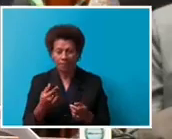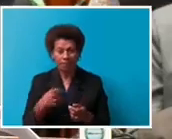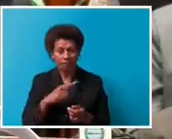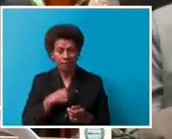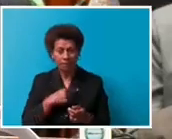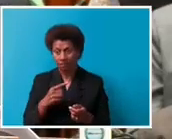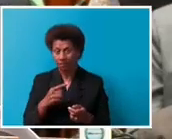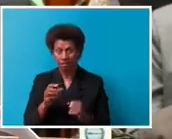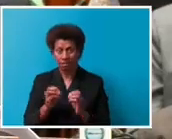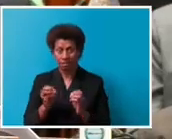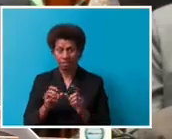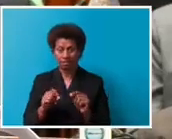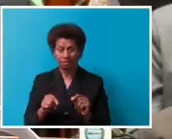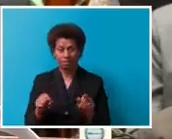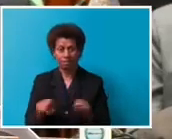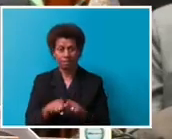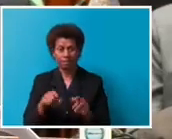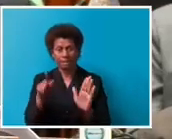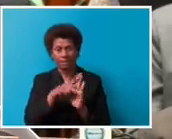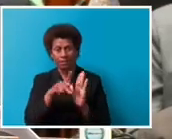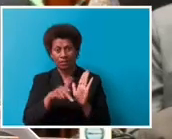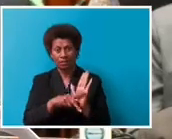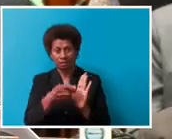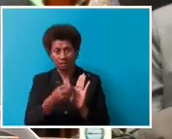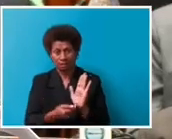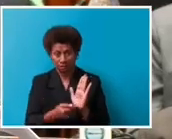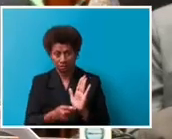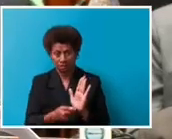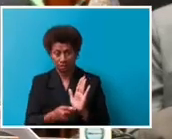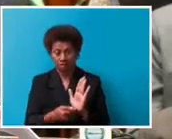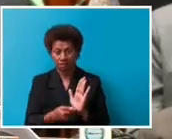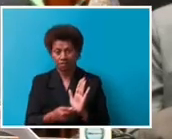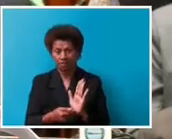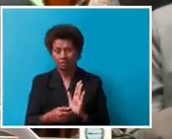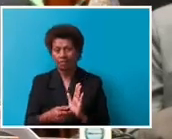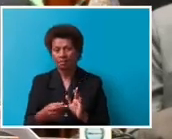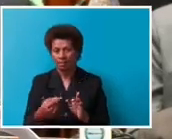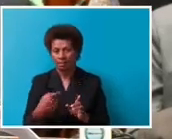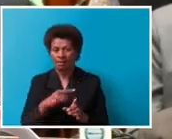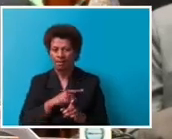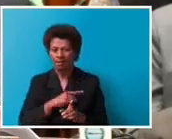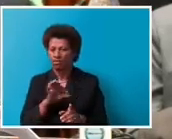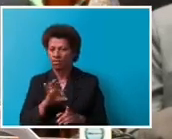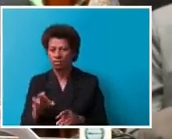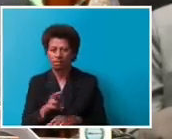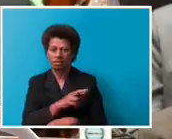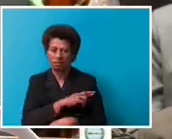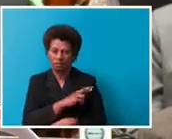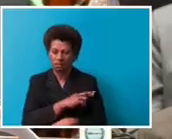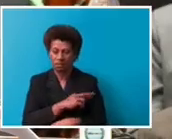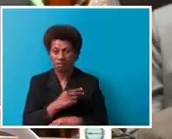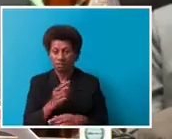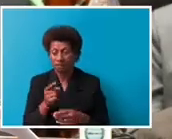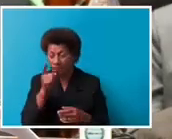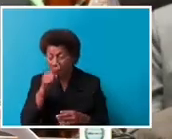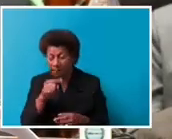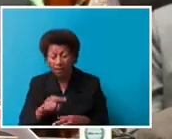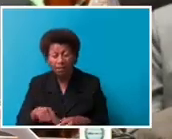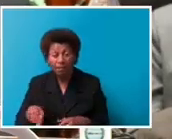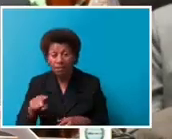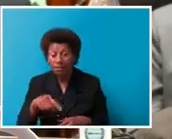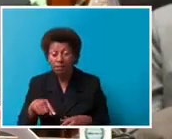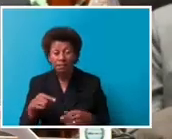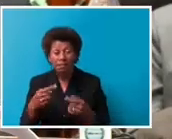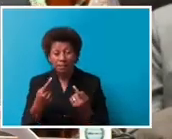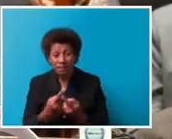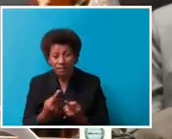in terms of our policies, we would have been irresponsible. And the pain and suffering of our people that